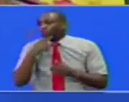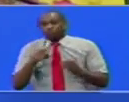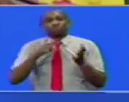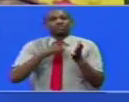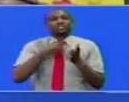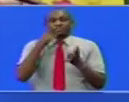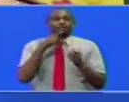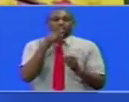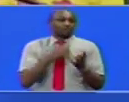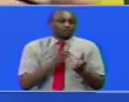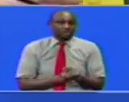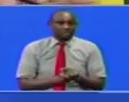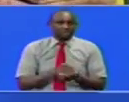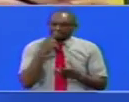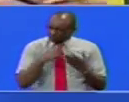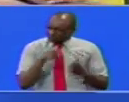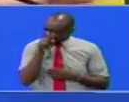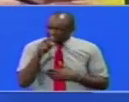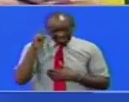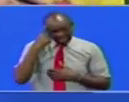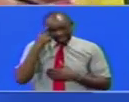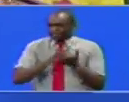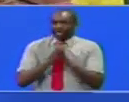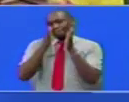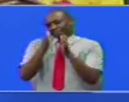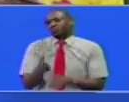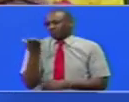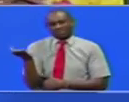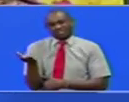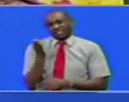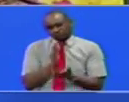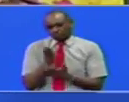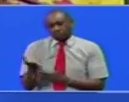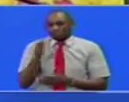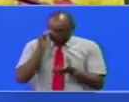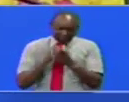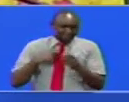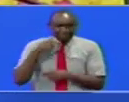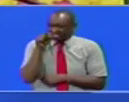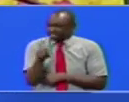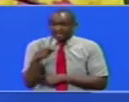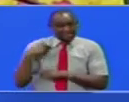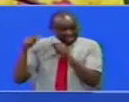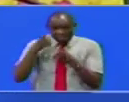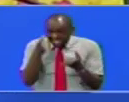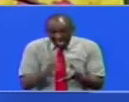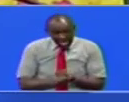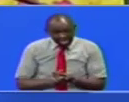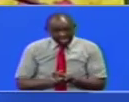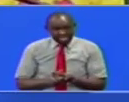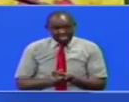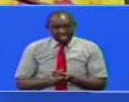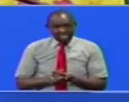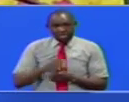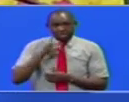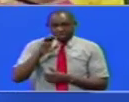I tend to get the feeling that this is being personalized. Believe you me, I did not come here